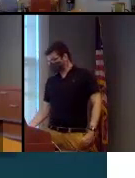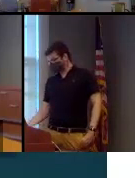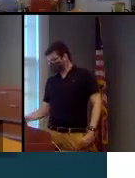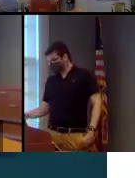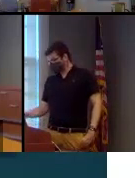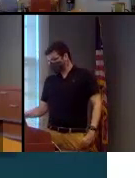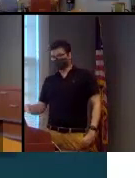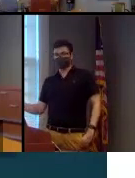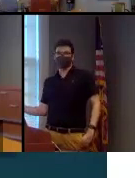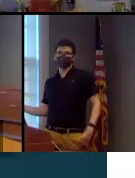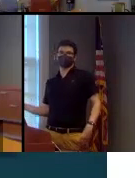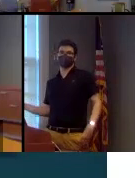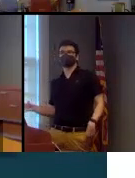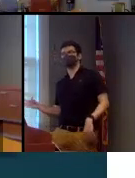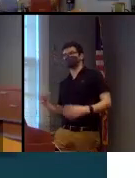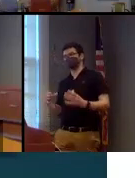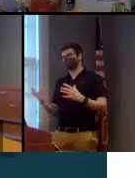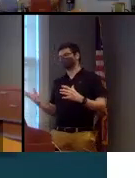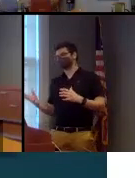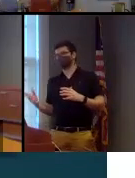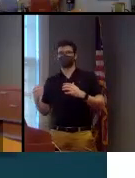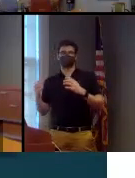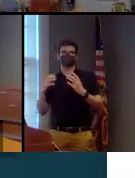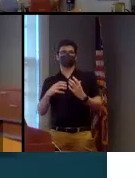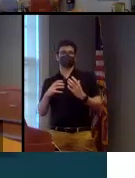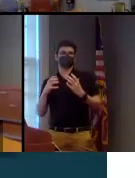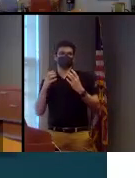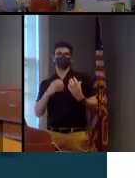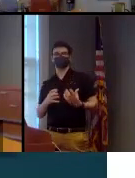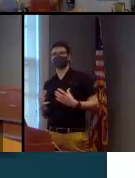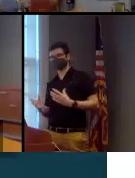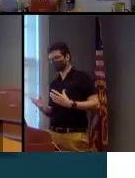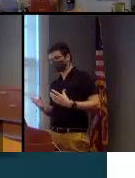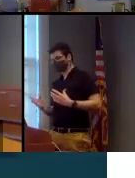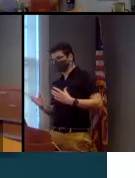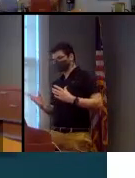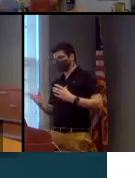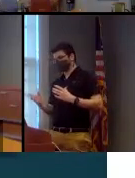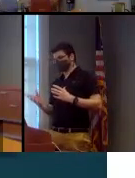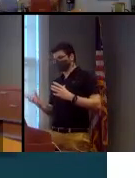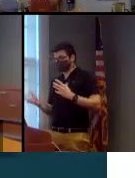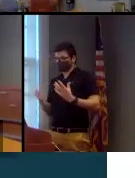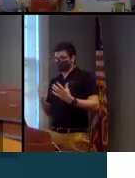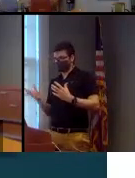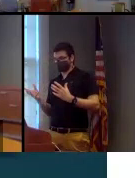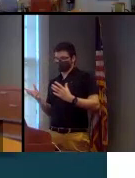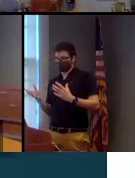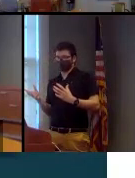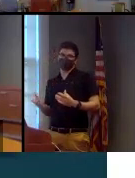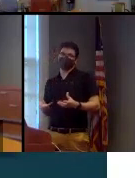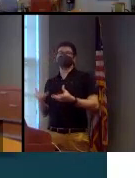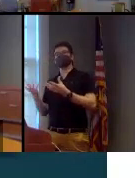Now, to look at all these, we have to look at one variable at a time, and we're going to be starting with cultural heritage, but we are trying